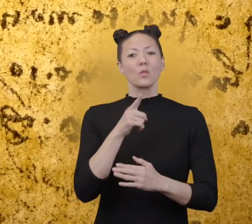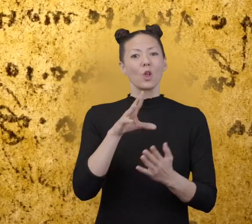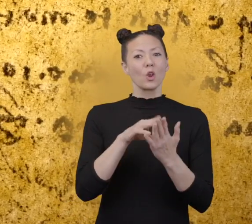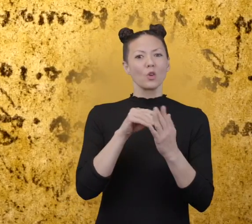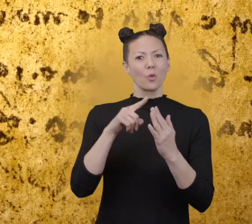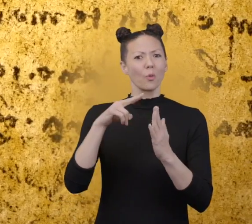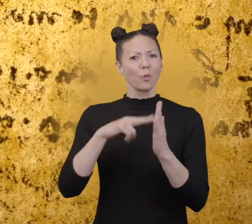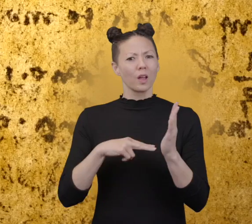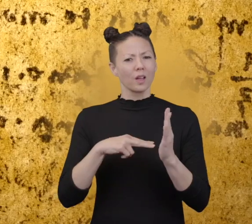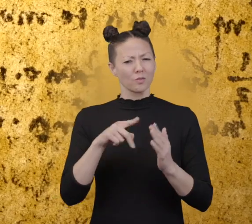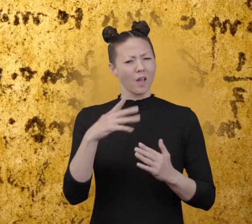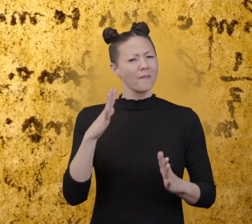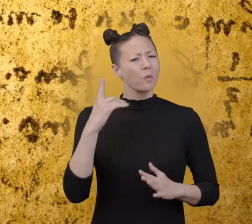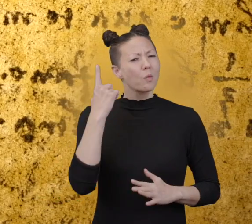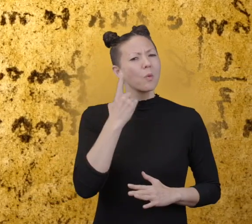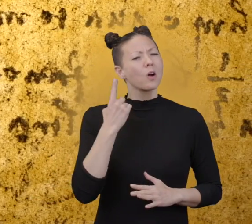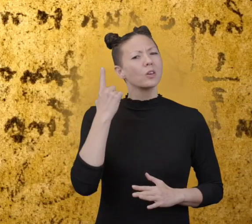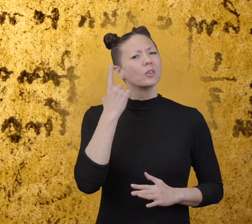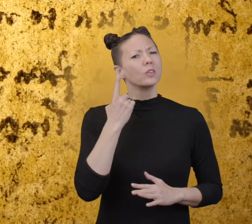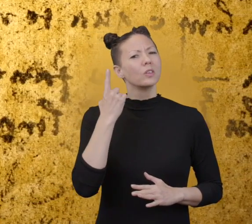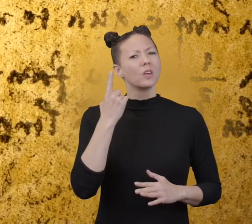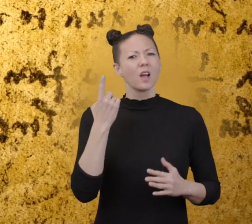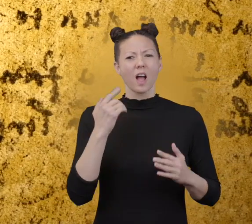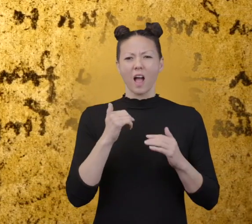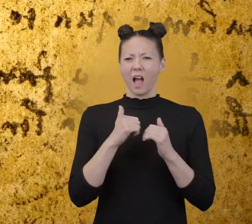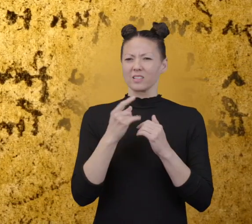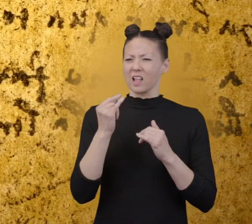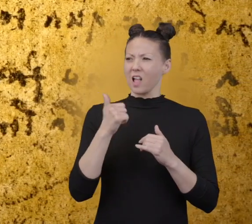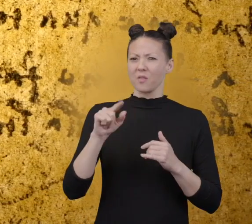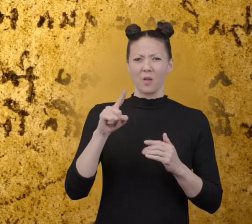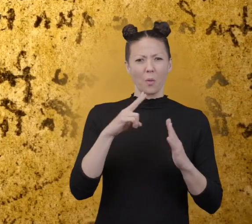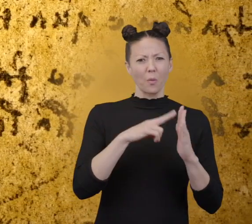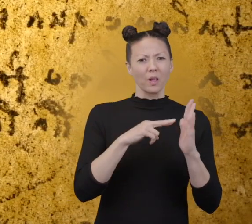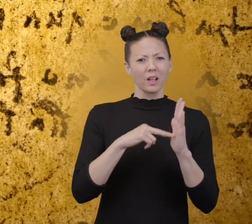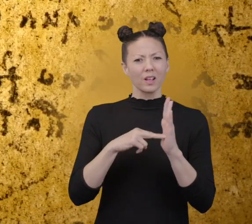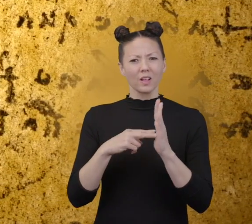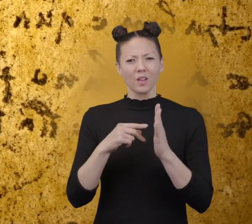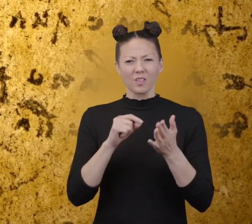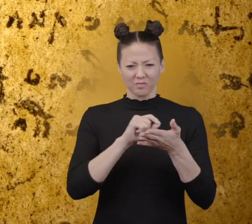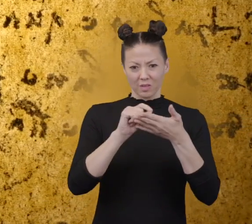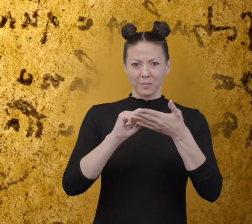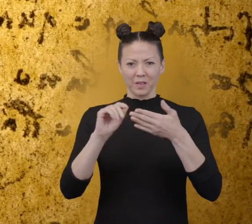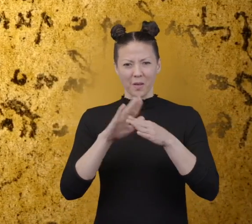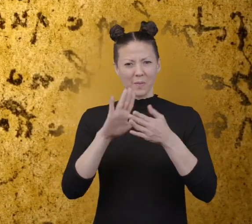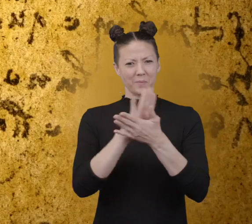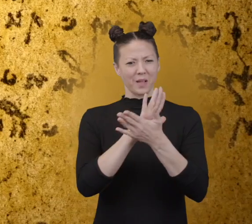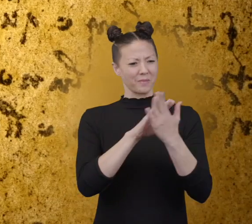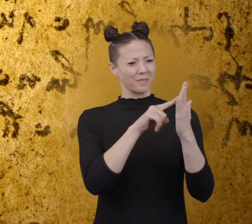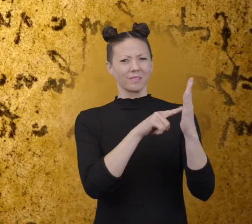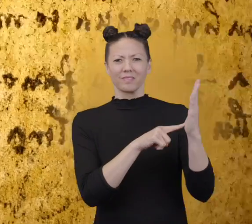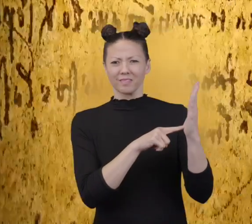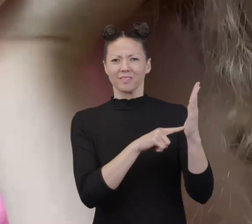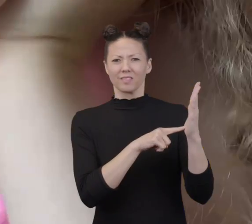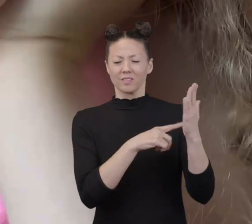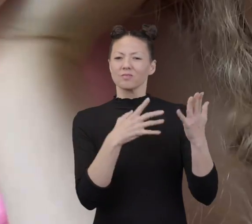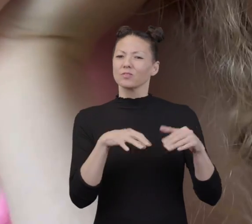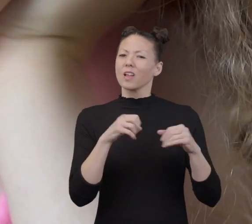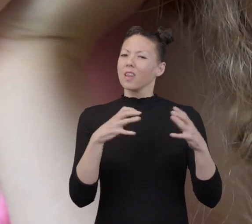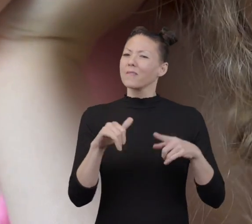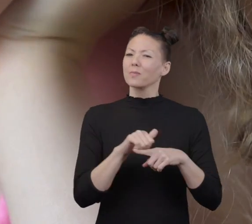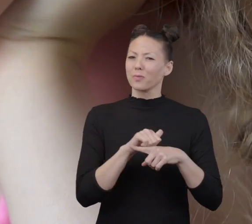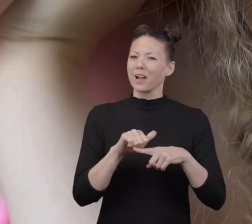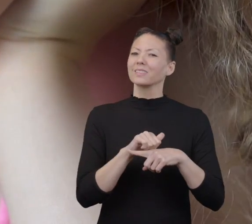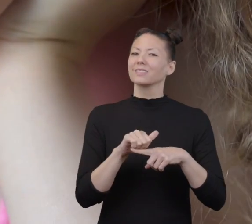Before you learned to read, did you ever wonder how anyone could read those random scribbles on a page? It took a lot